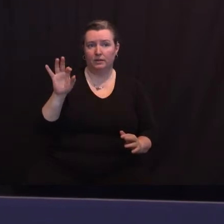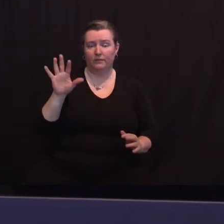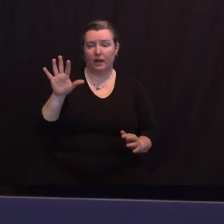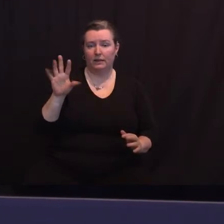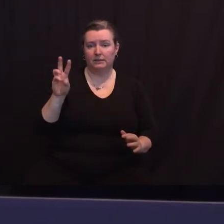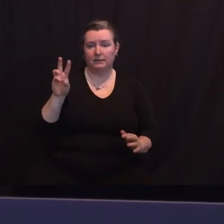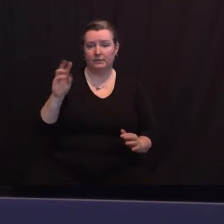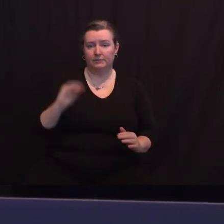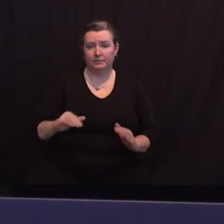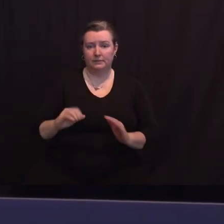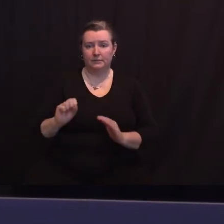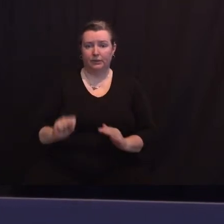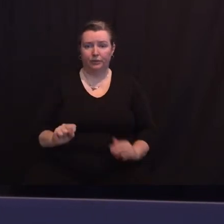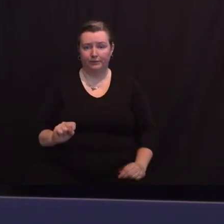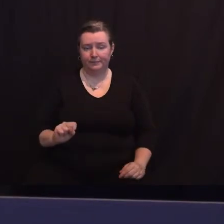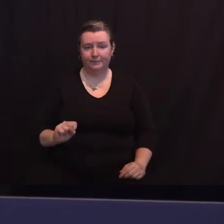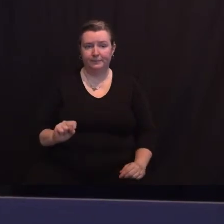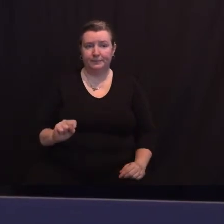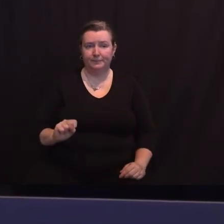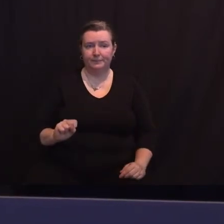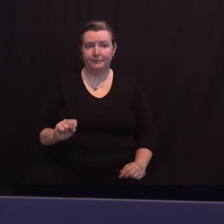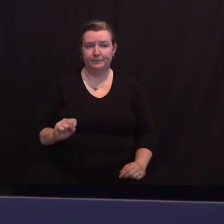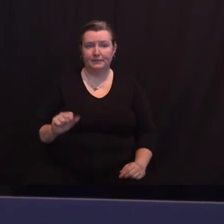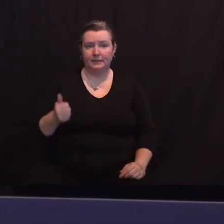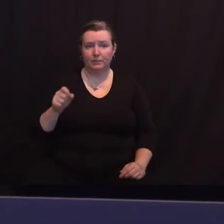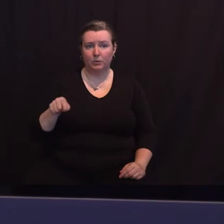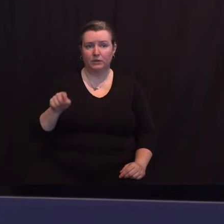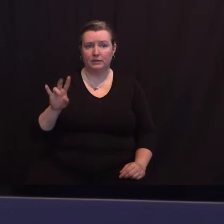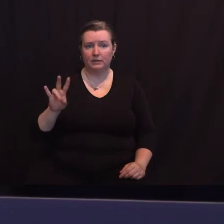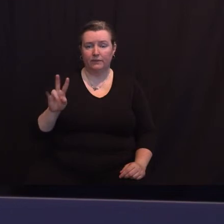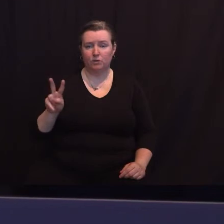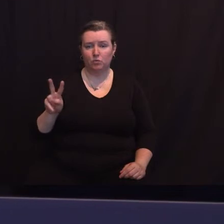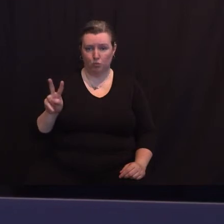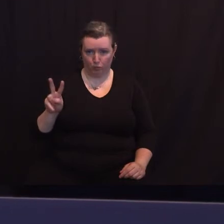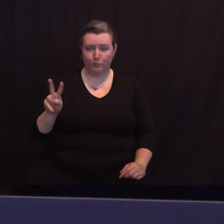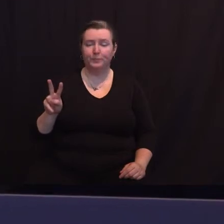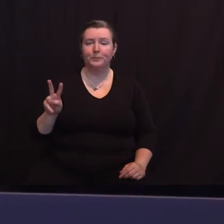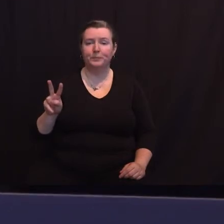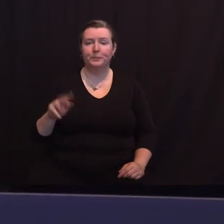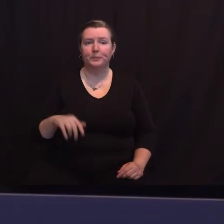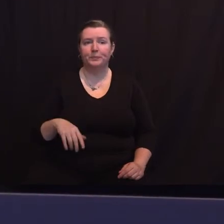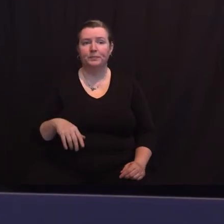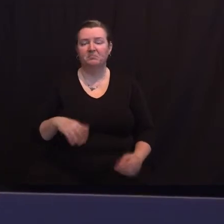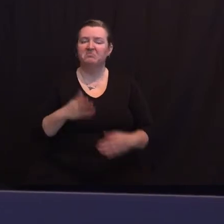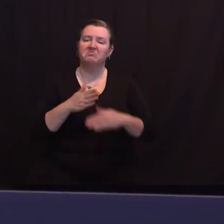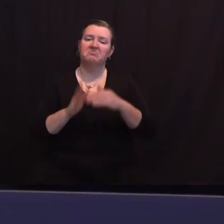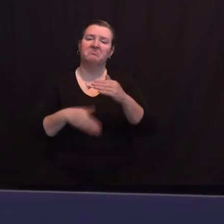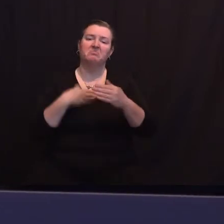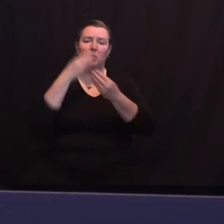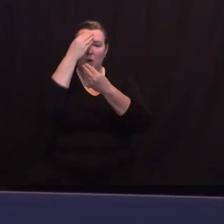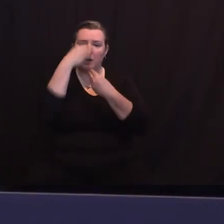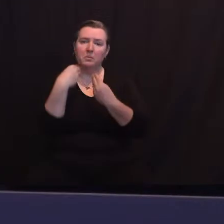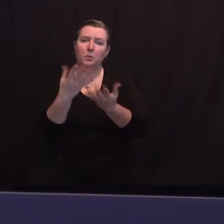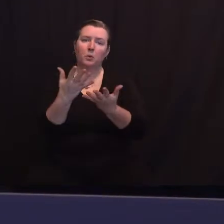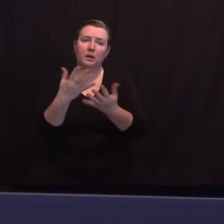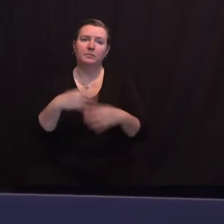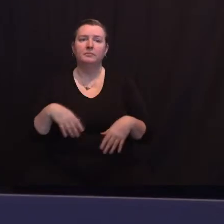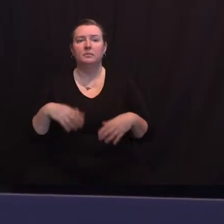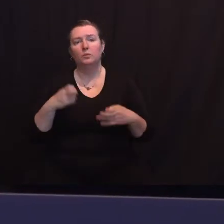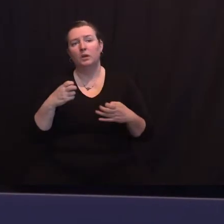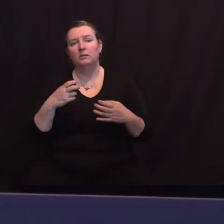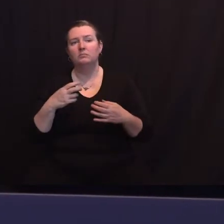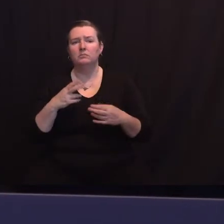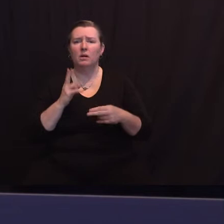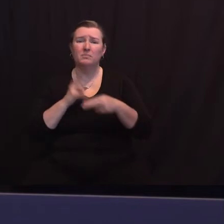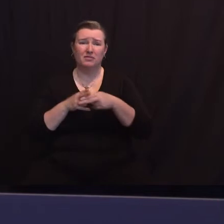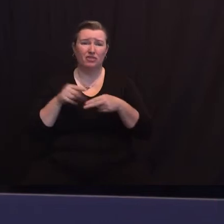13.56, and the southern part of the state 10.72. So that concludes my daily report. I do want to mention that this week is